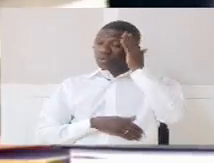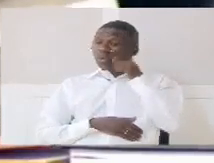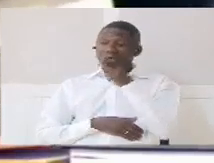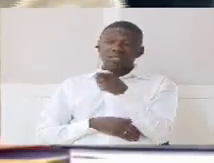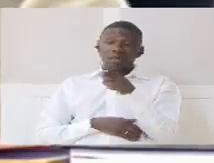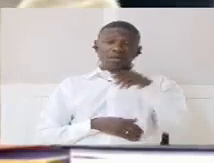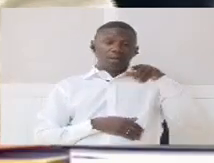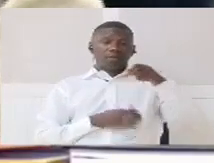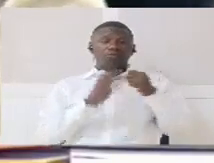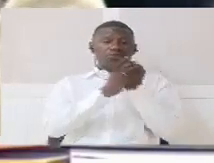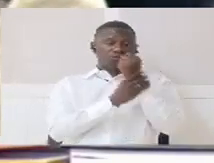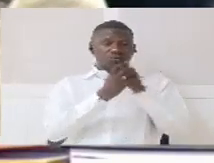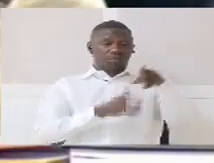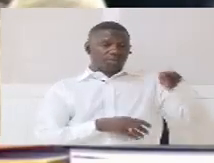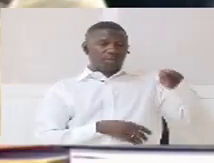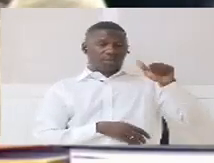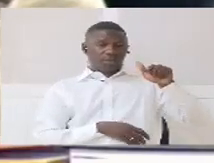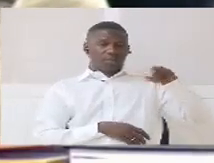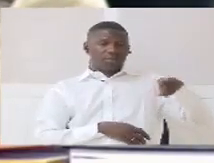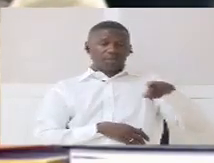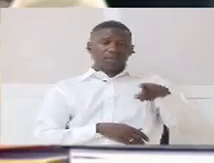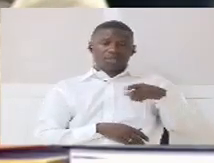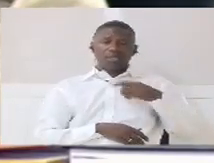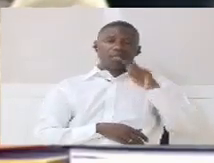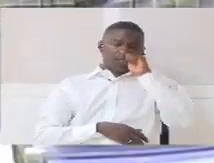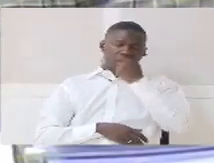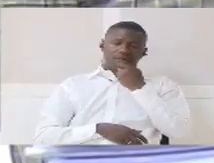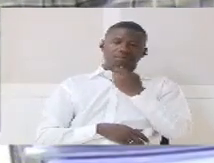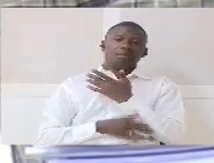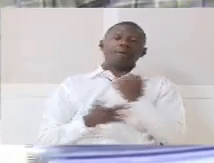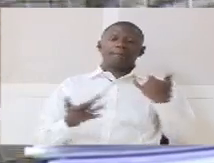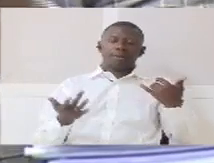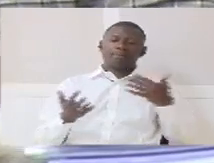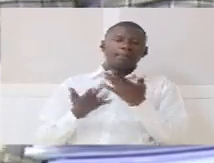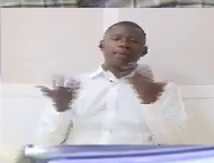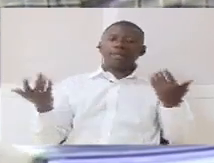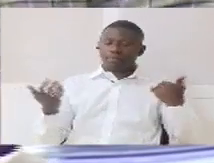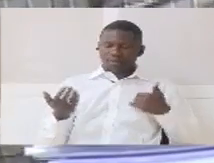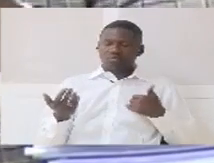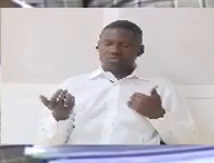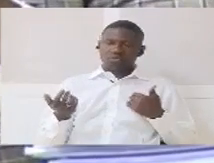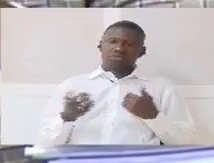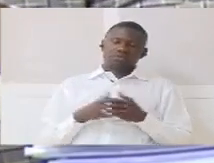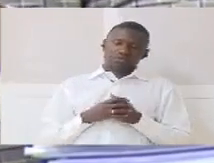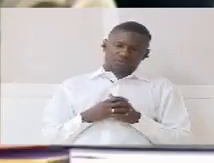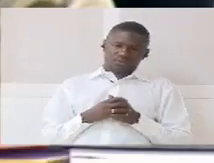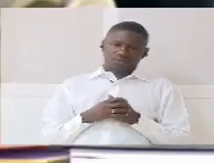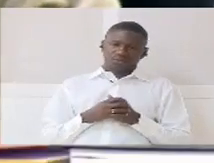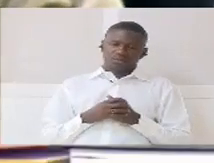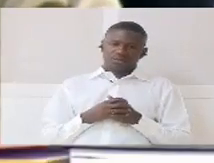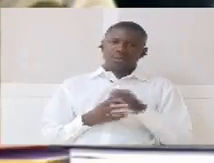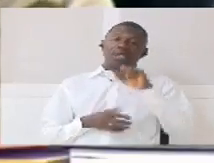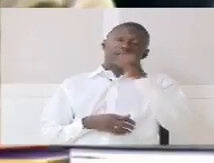maralo bunda bota kalamaleko wo pap we molu fa kanjele. Yeah, because he complain le. Yes. Yes, because they used to complain le